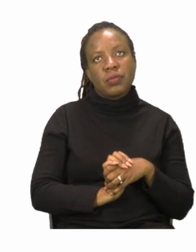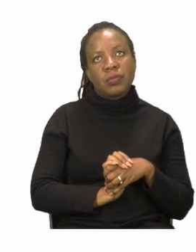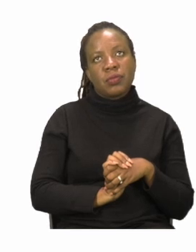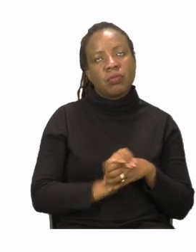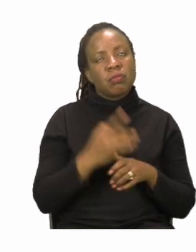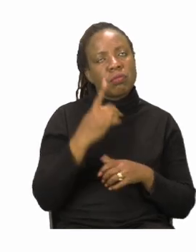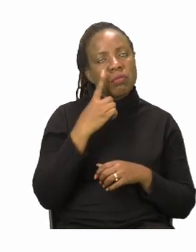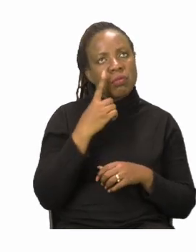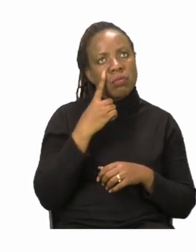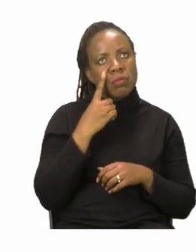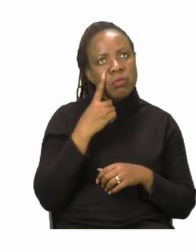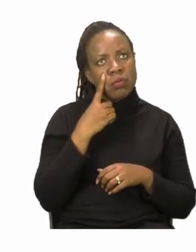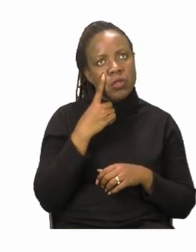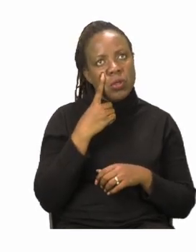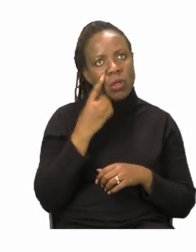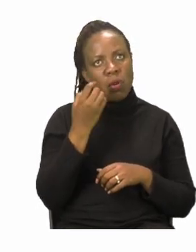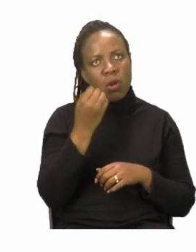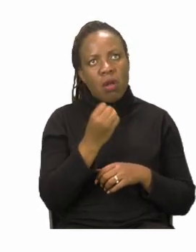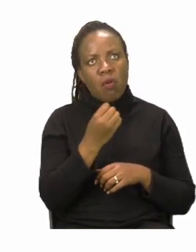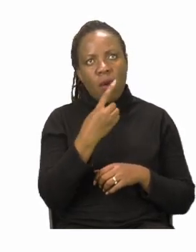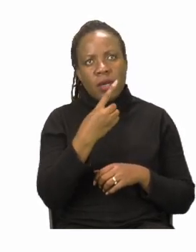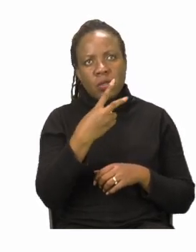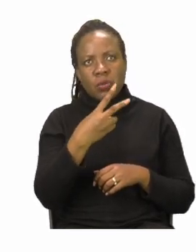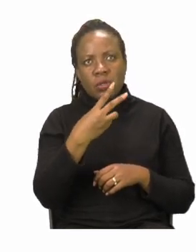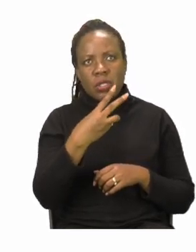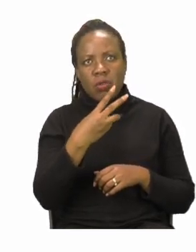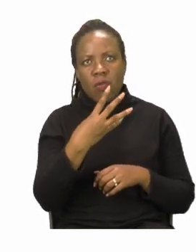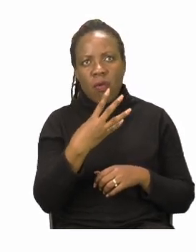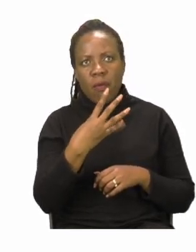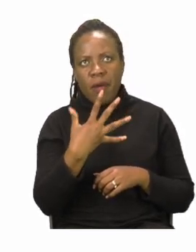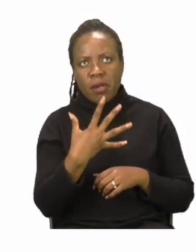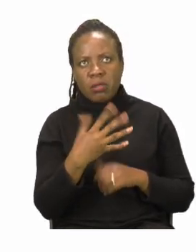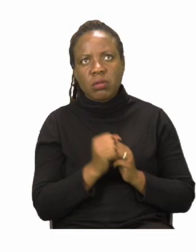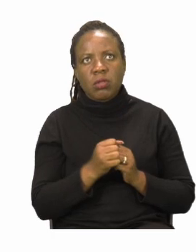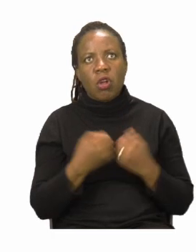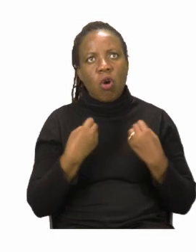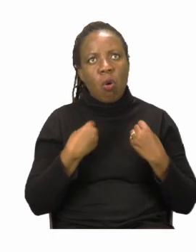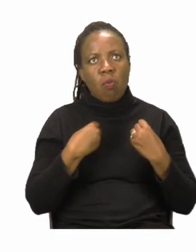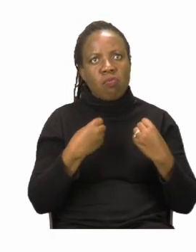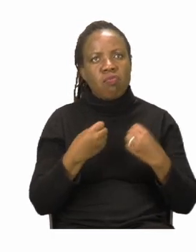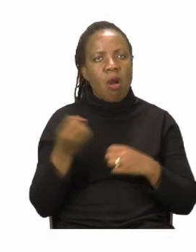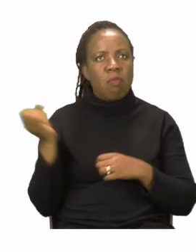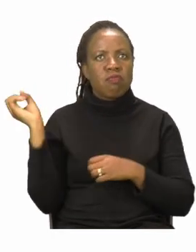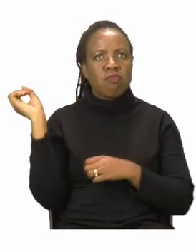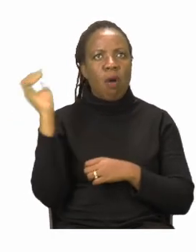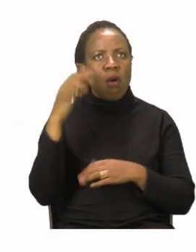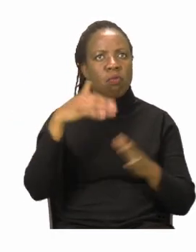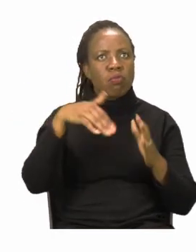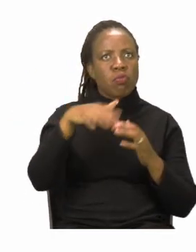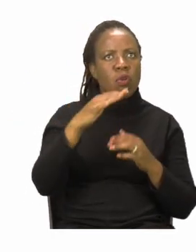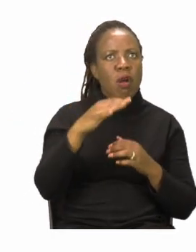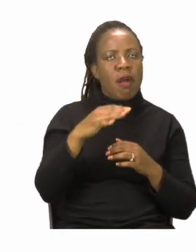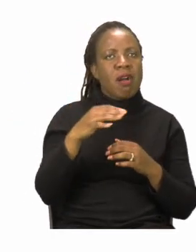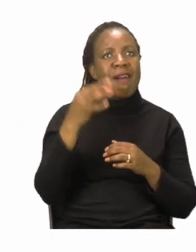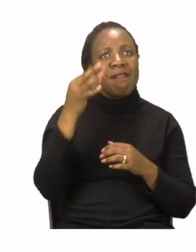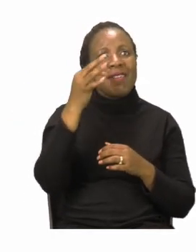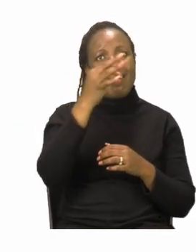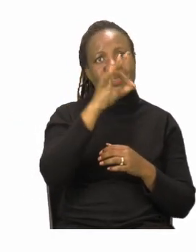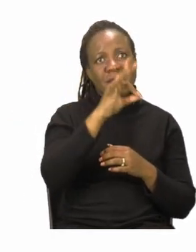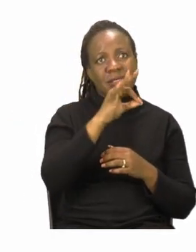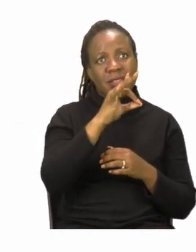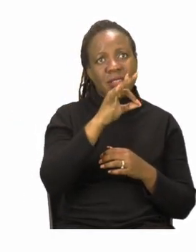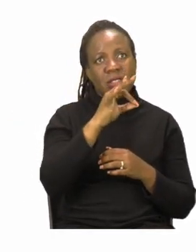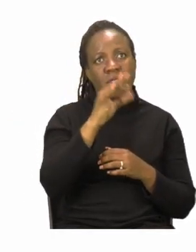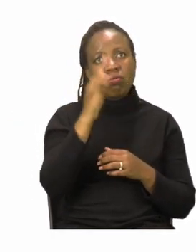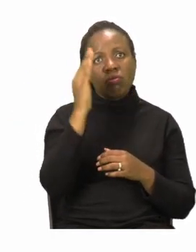have a list of words. Drive, throw, go, fly,